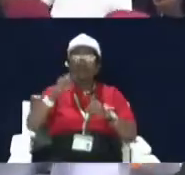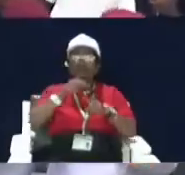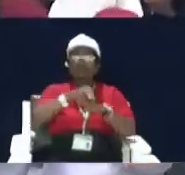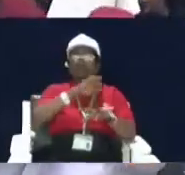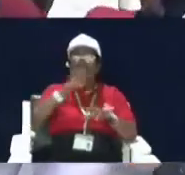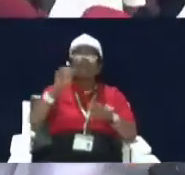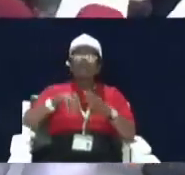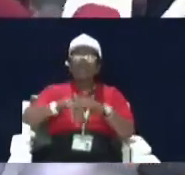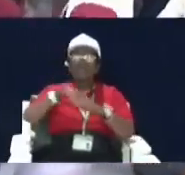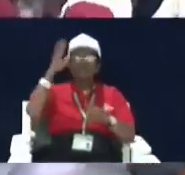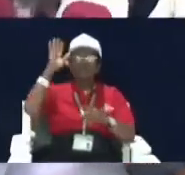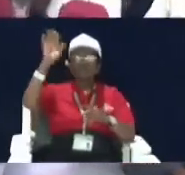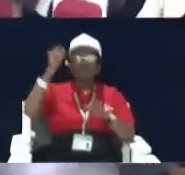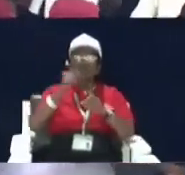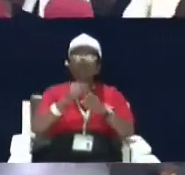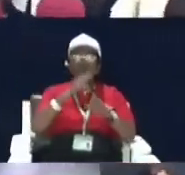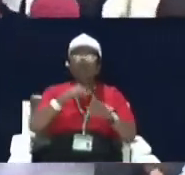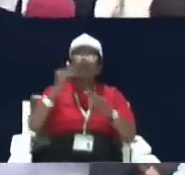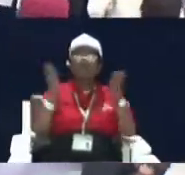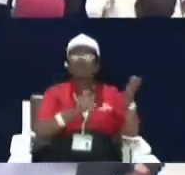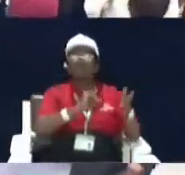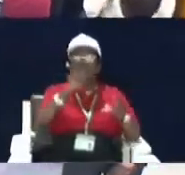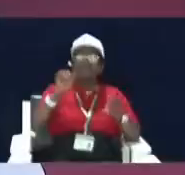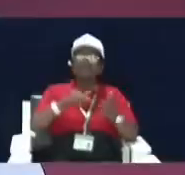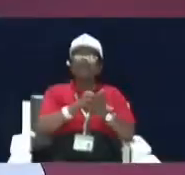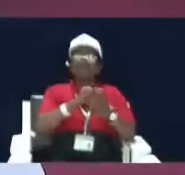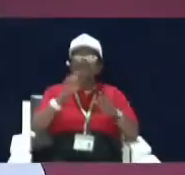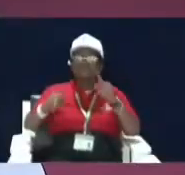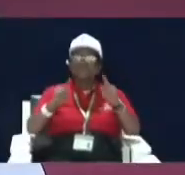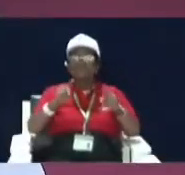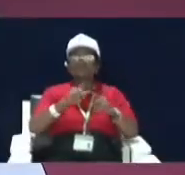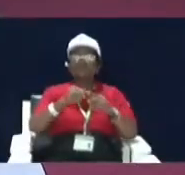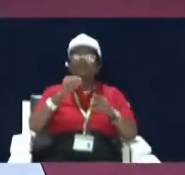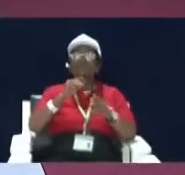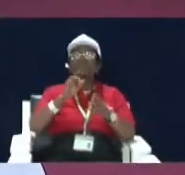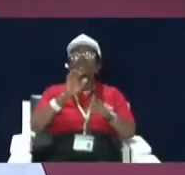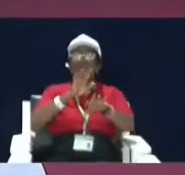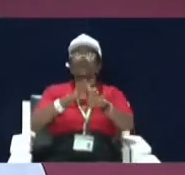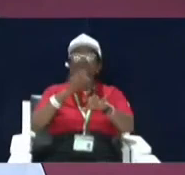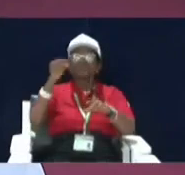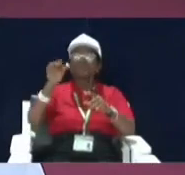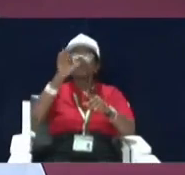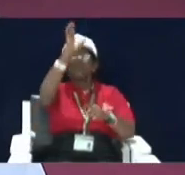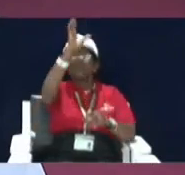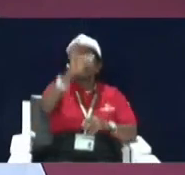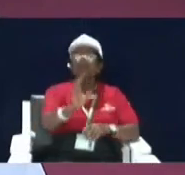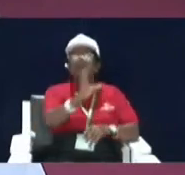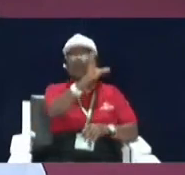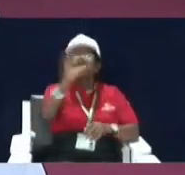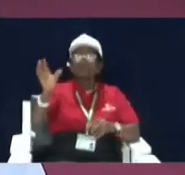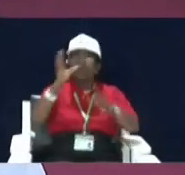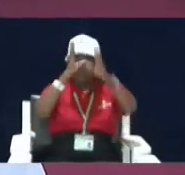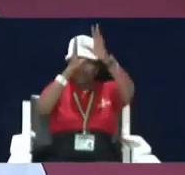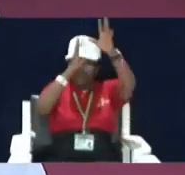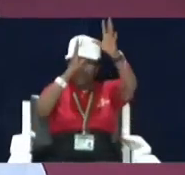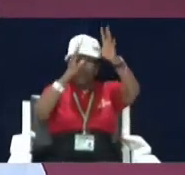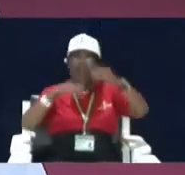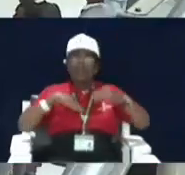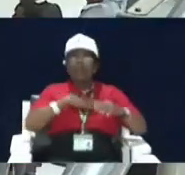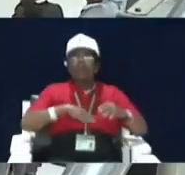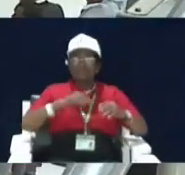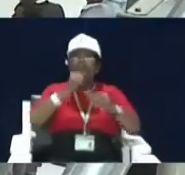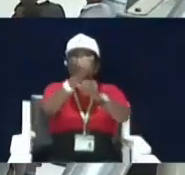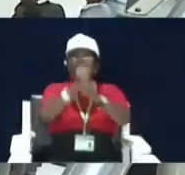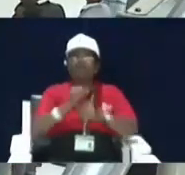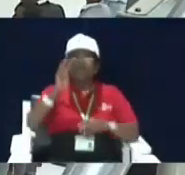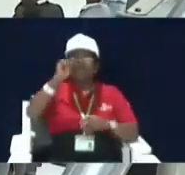word and bringing these people to the foot of the cross. Father, please receive them in Jesus'